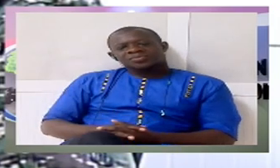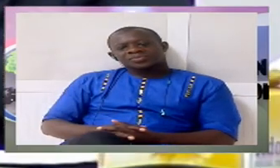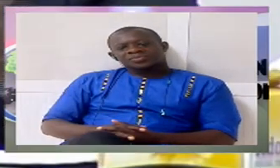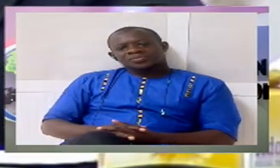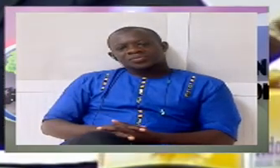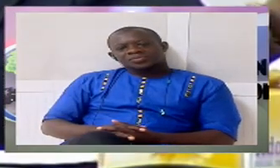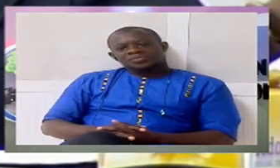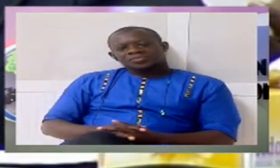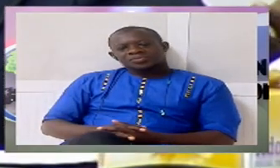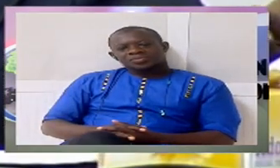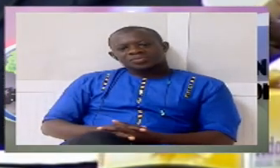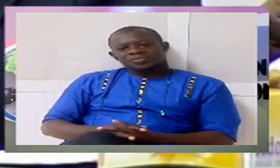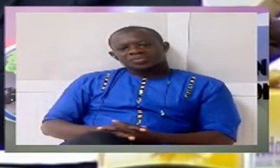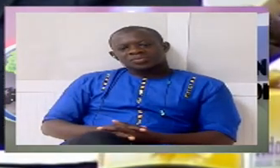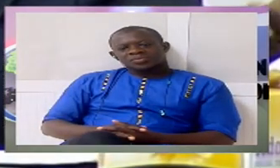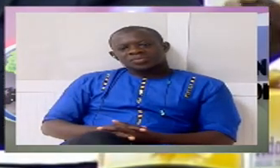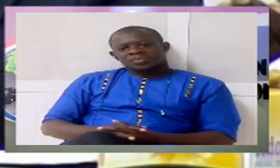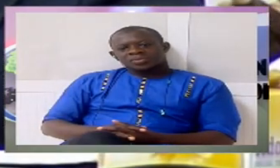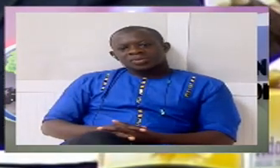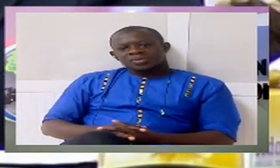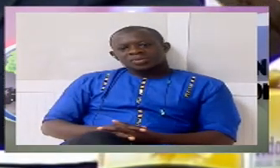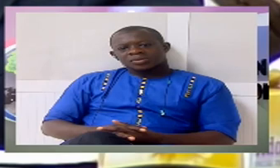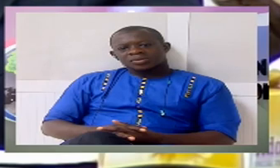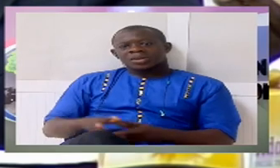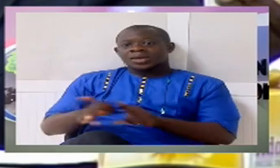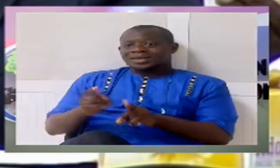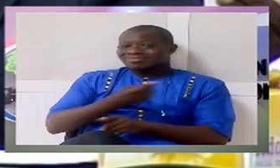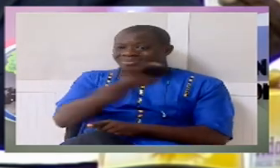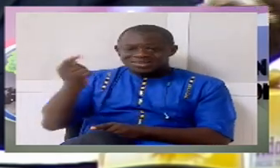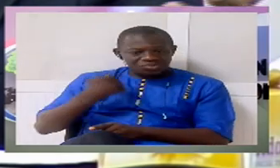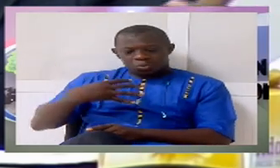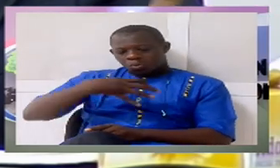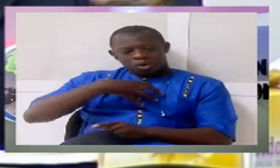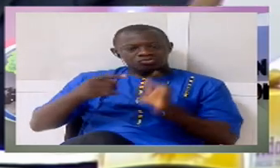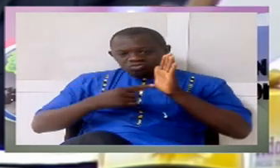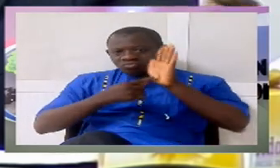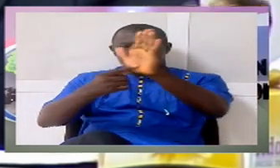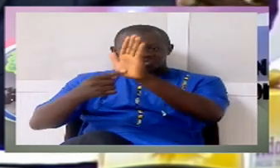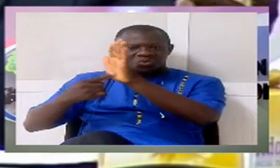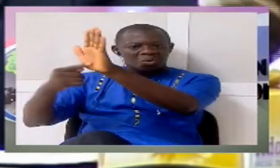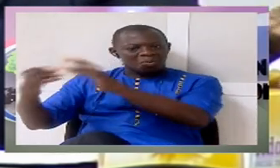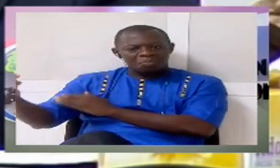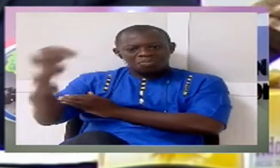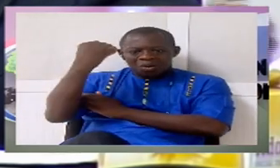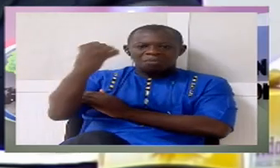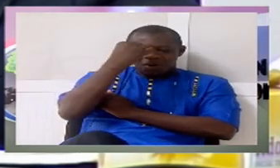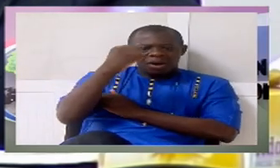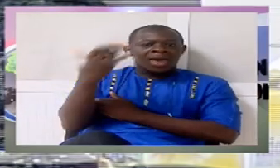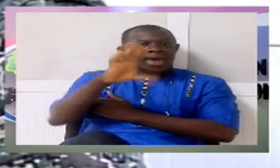You are showing naked power and they were doing whatever they